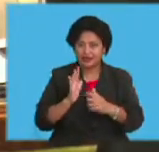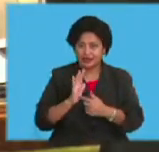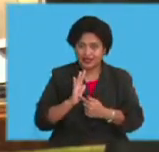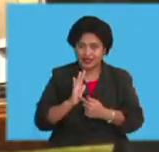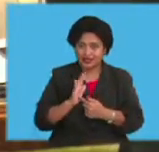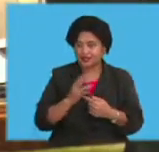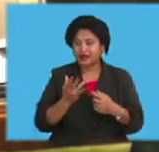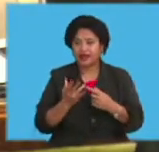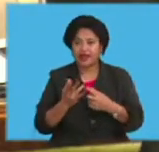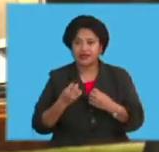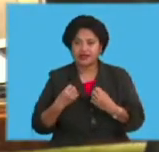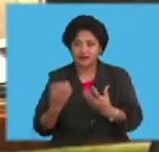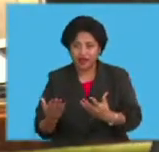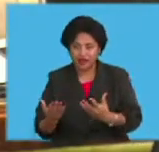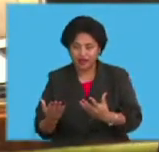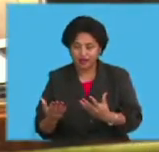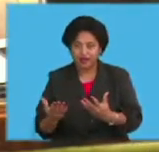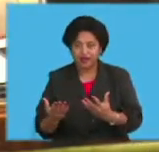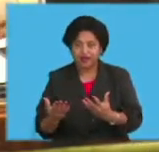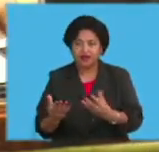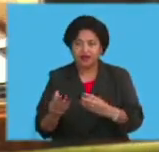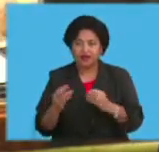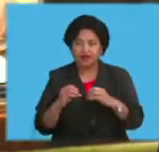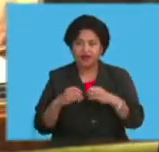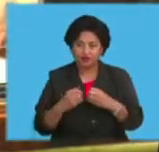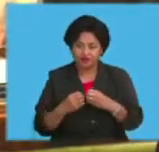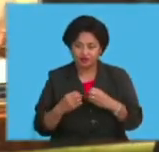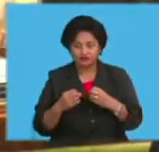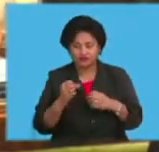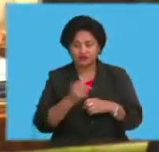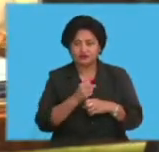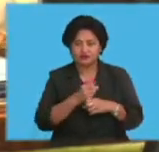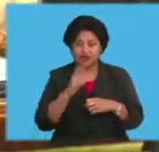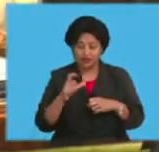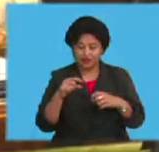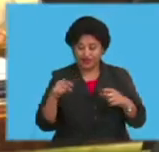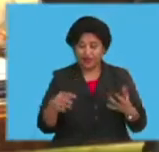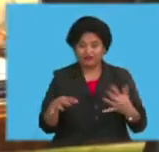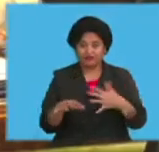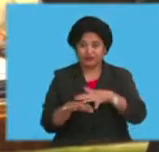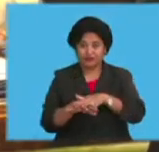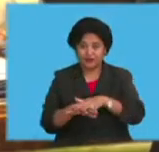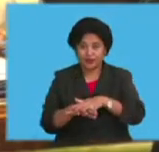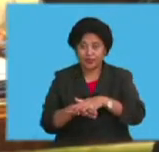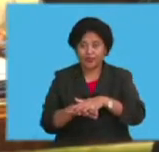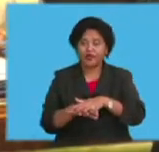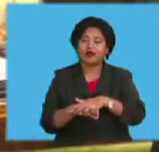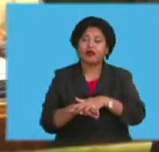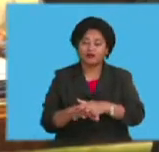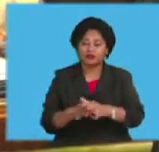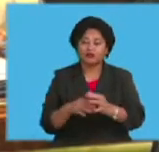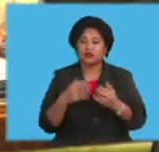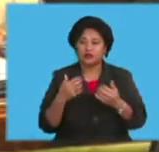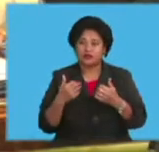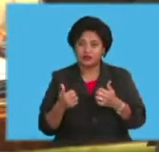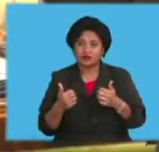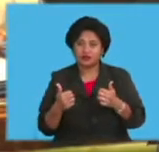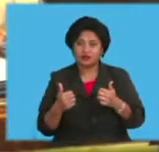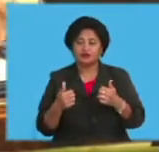other services. This integrated development, Madam Speaker, approach will take advantage of the